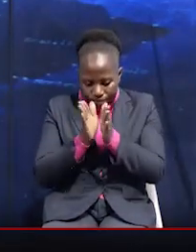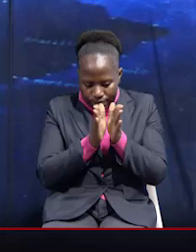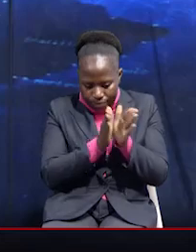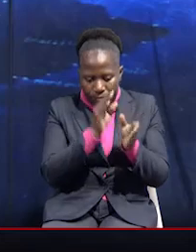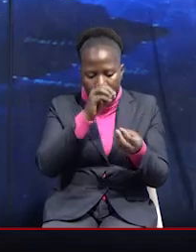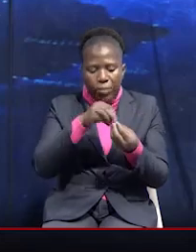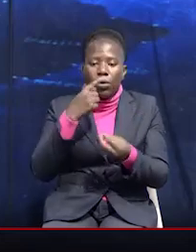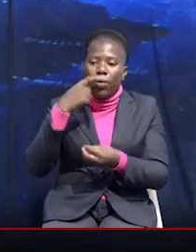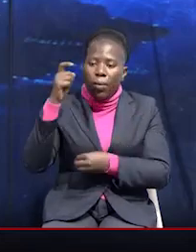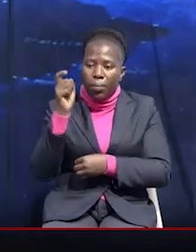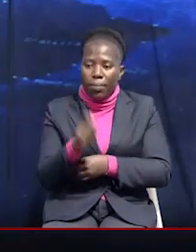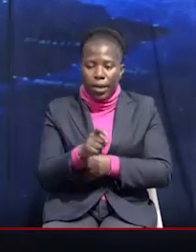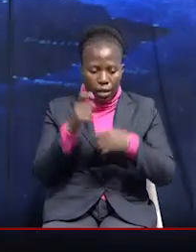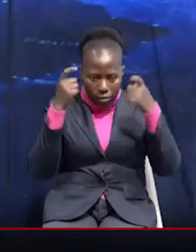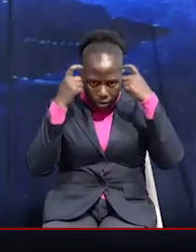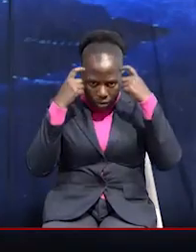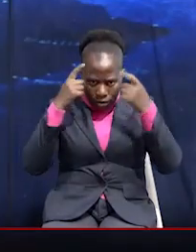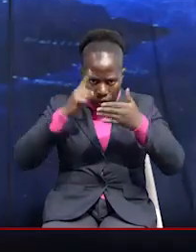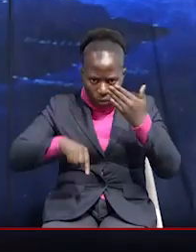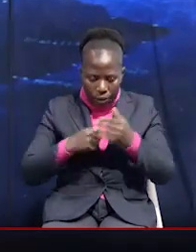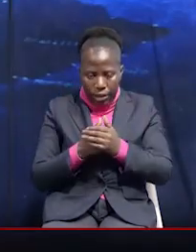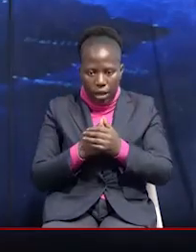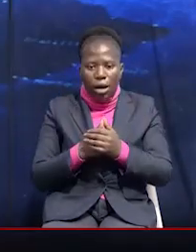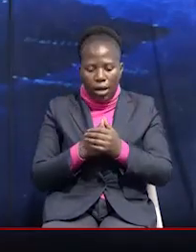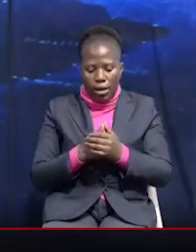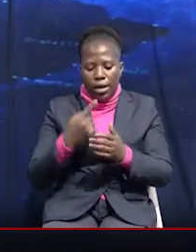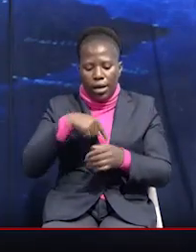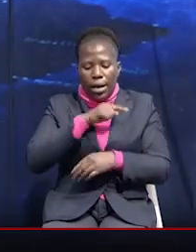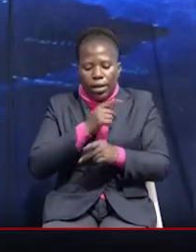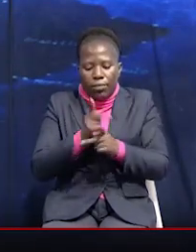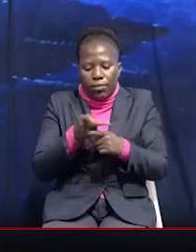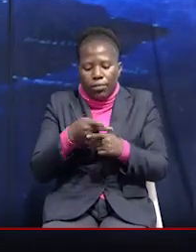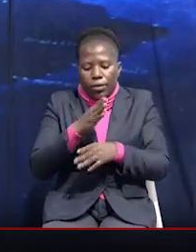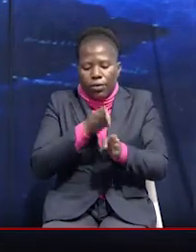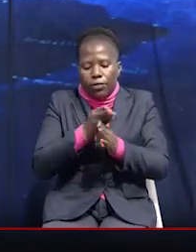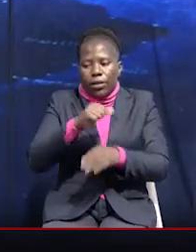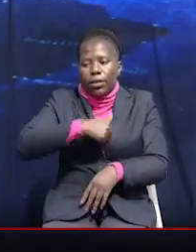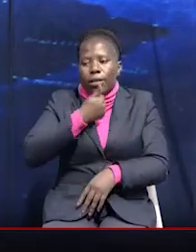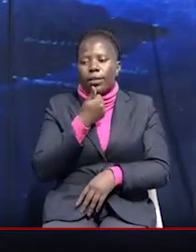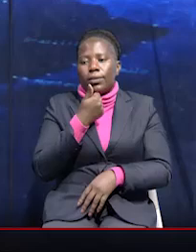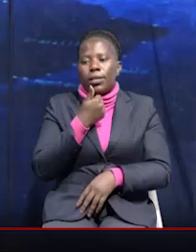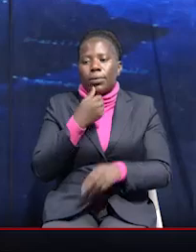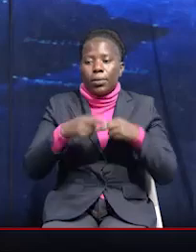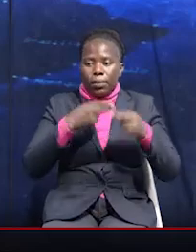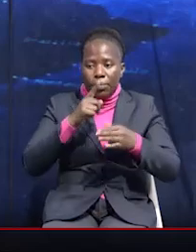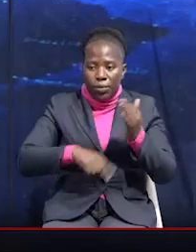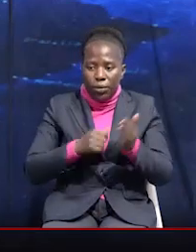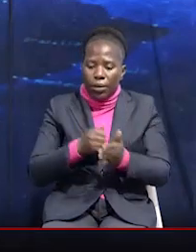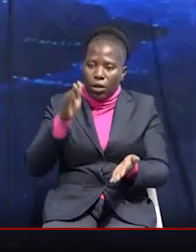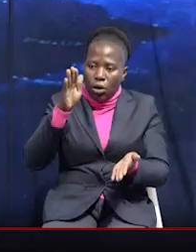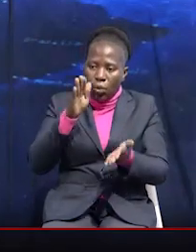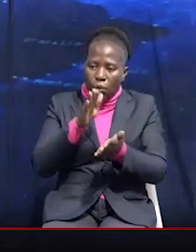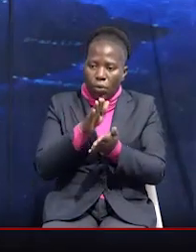the mind of just making a special contentment of what we are producing for ourselves. We need to lessen the